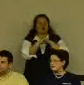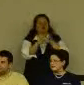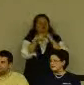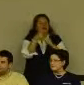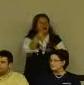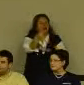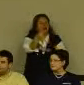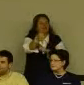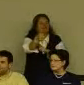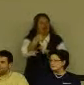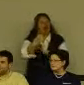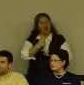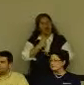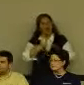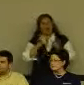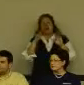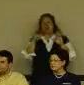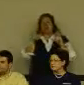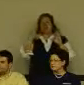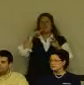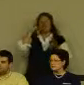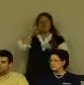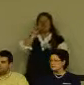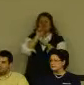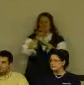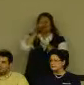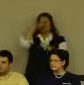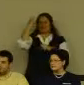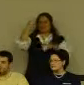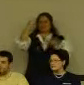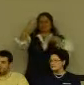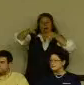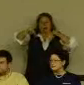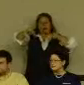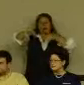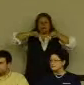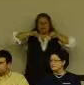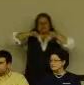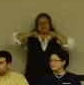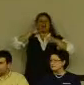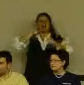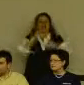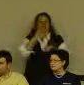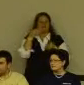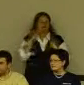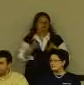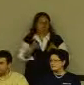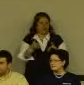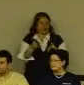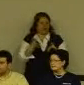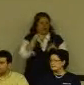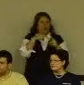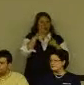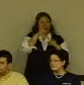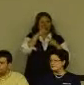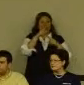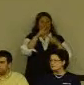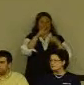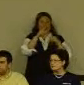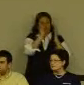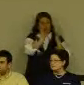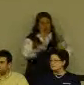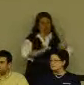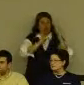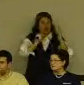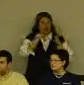-minute commercial about what makes you great for that job. Also, make sure when you're applying online and you're building your, you know, kind of attaching your